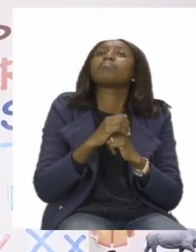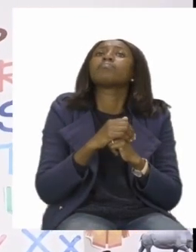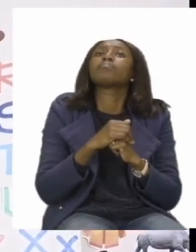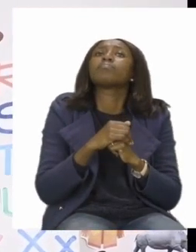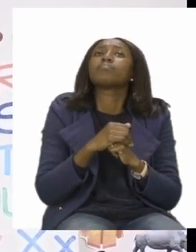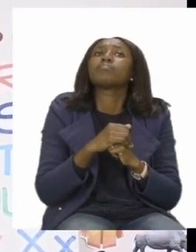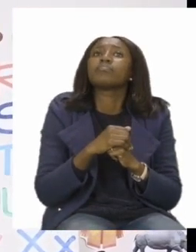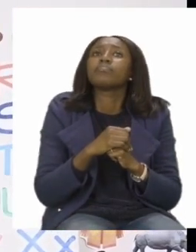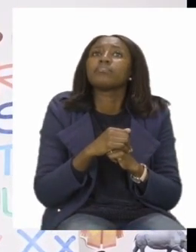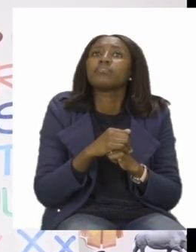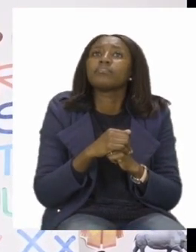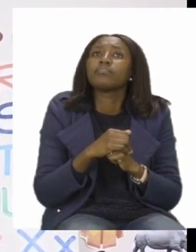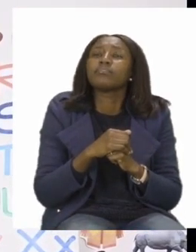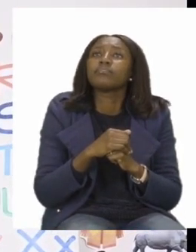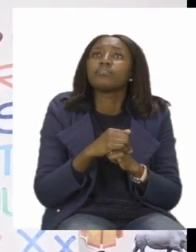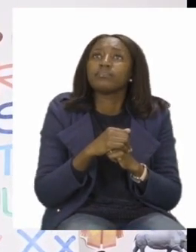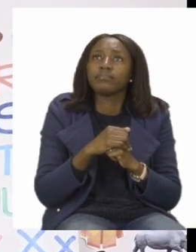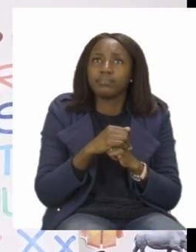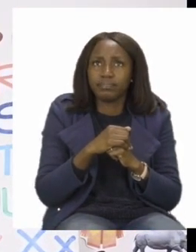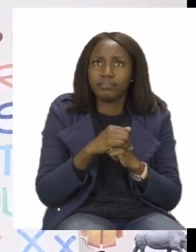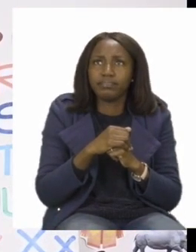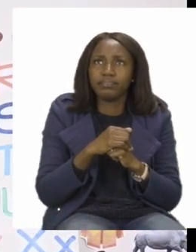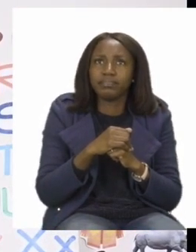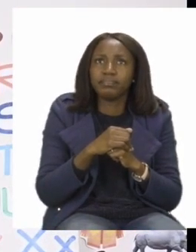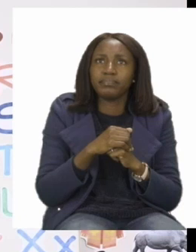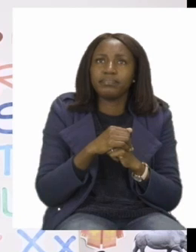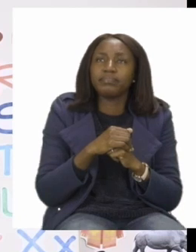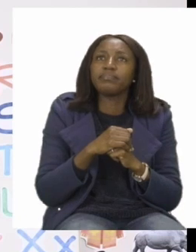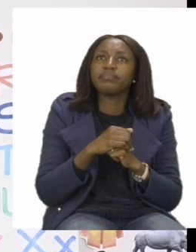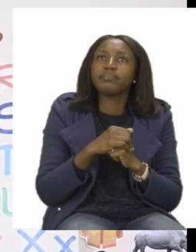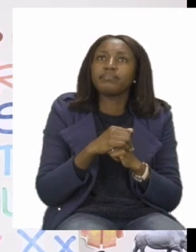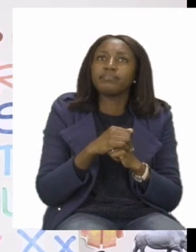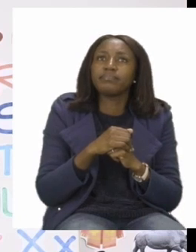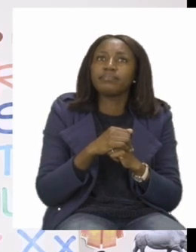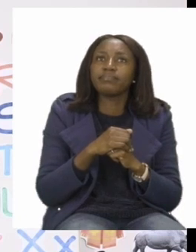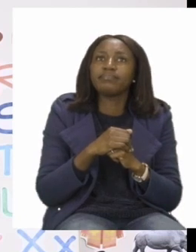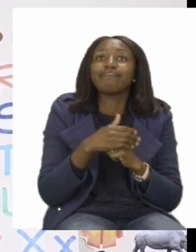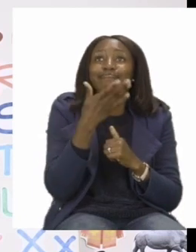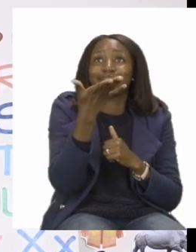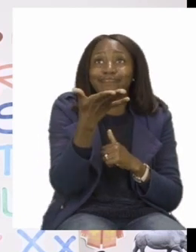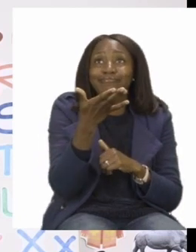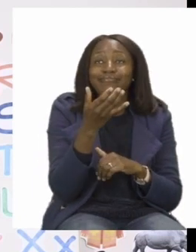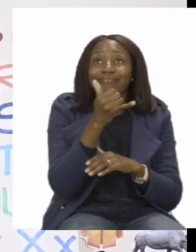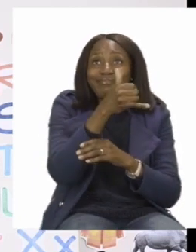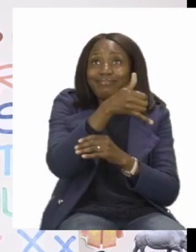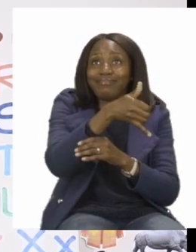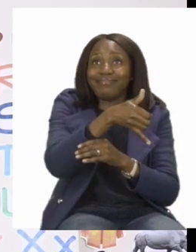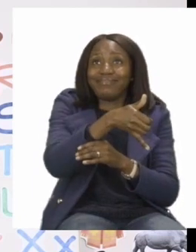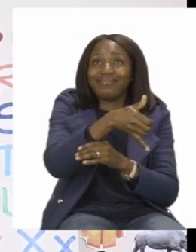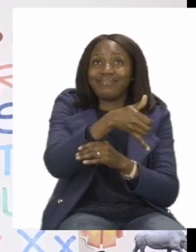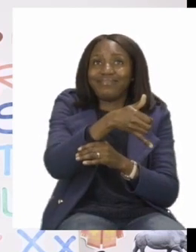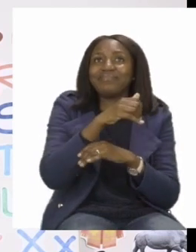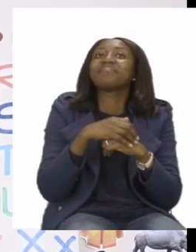to a lot of cows or a group of cows. This one is a kettle, the black